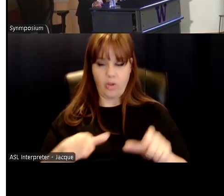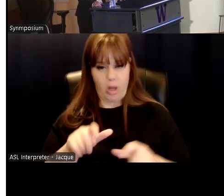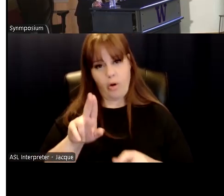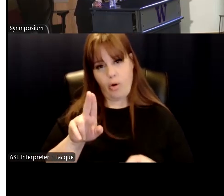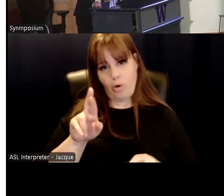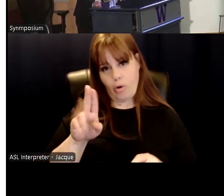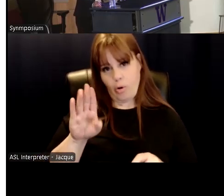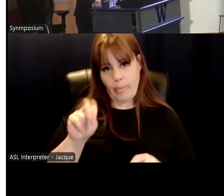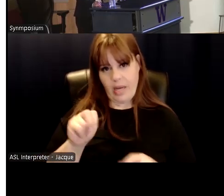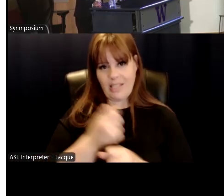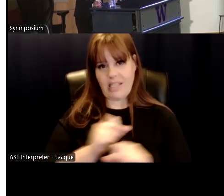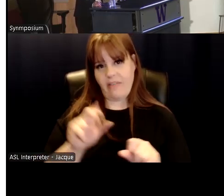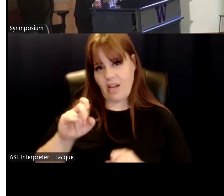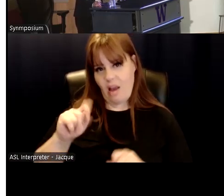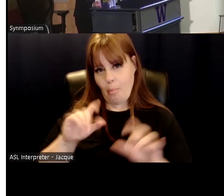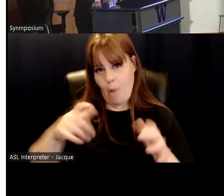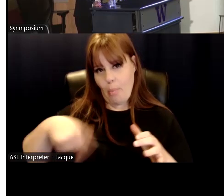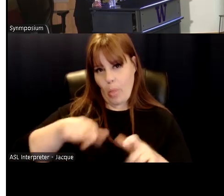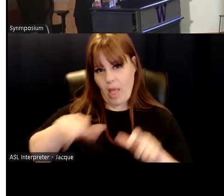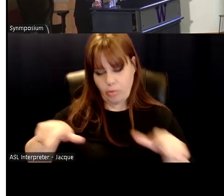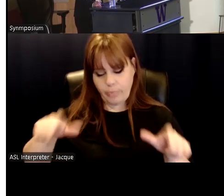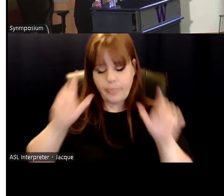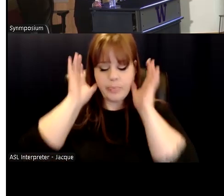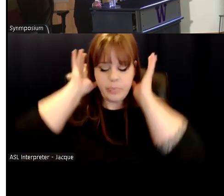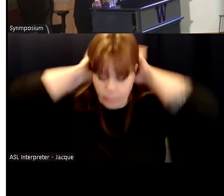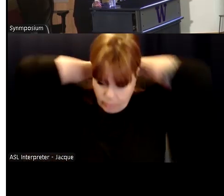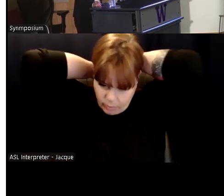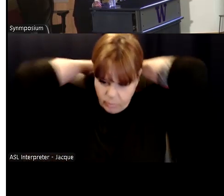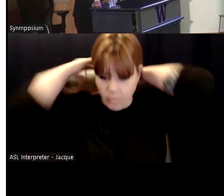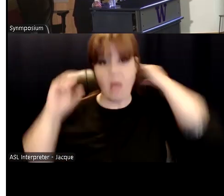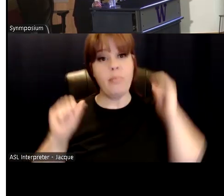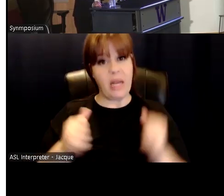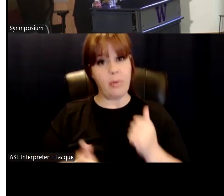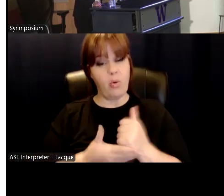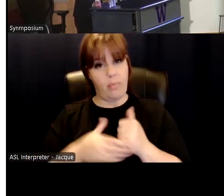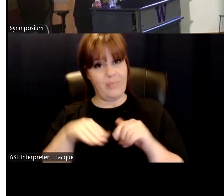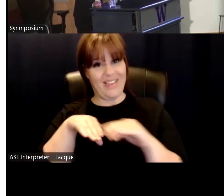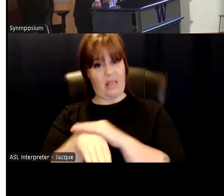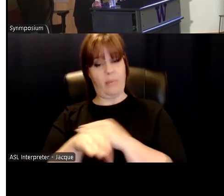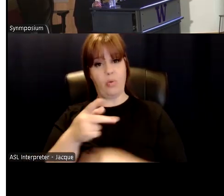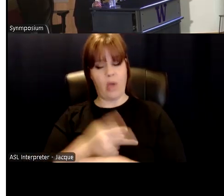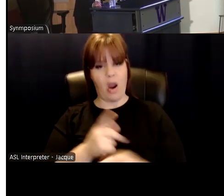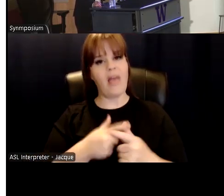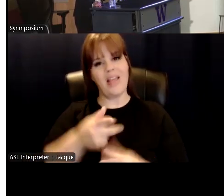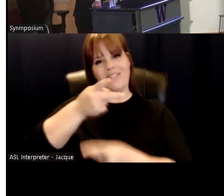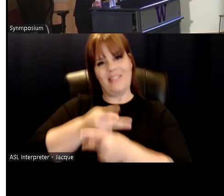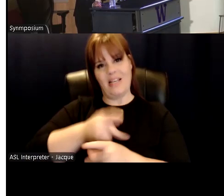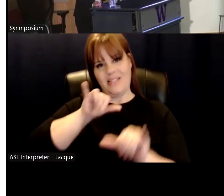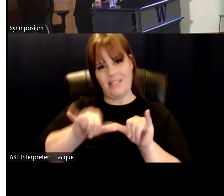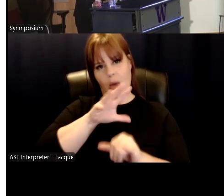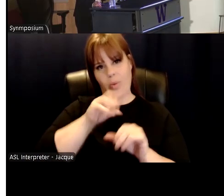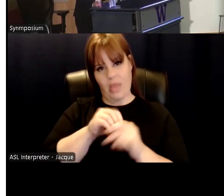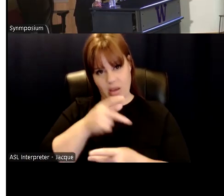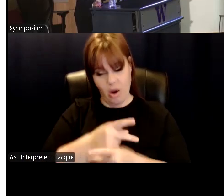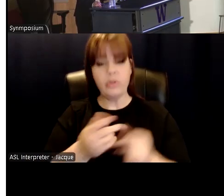net population, being able to help them get into care and then retain in care. So helping with